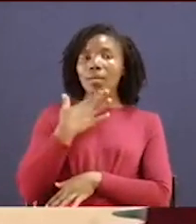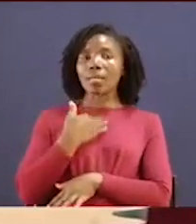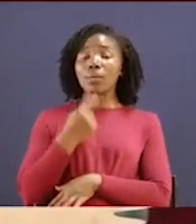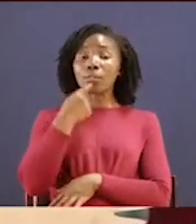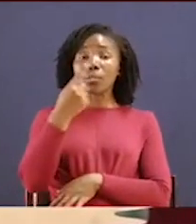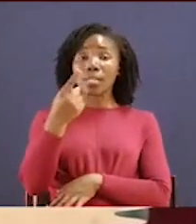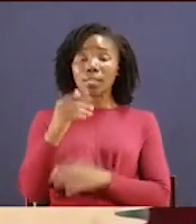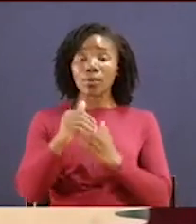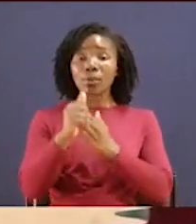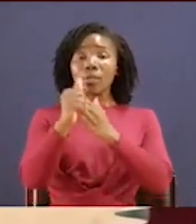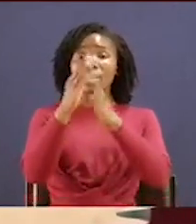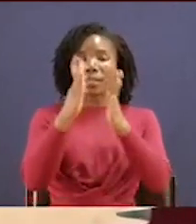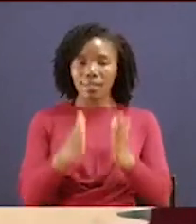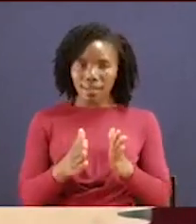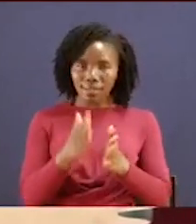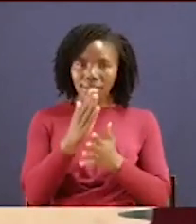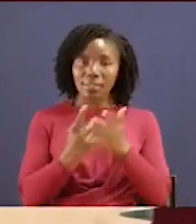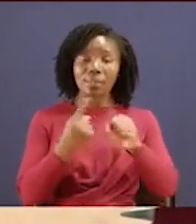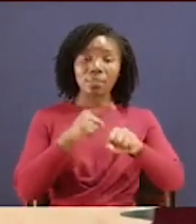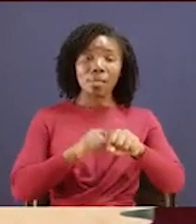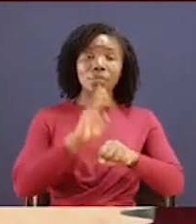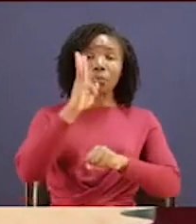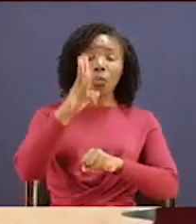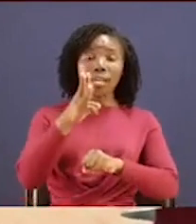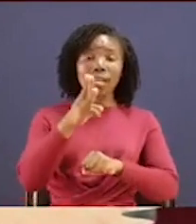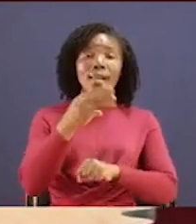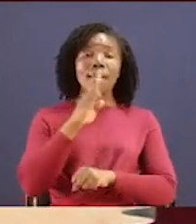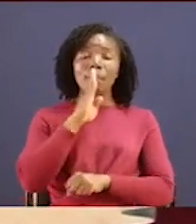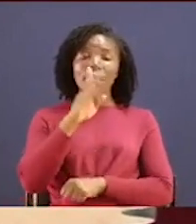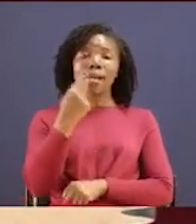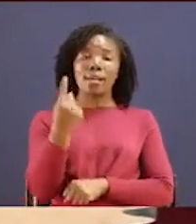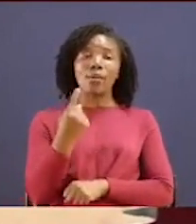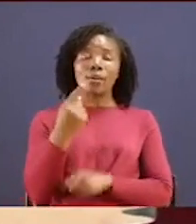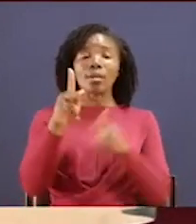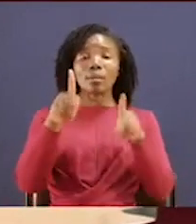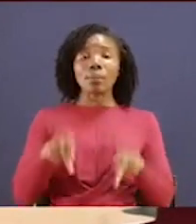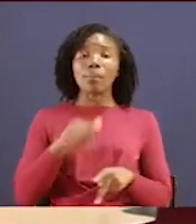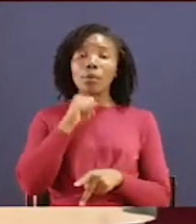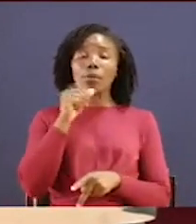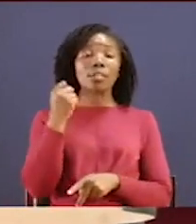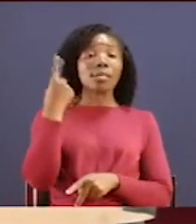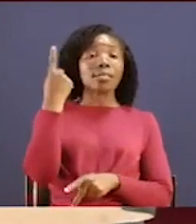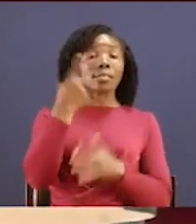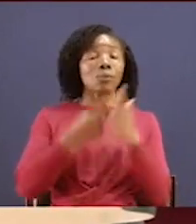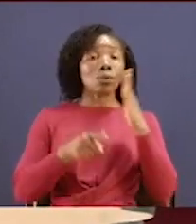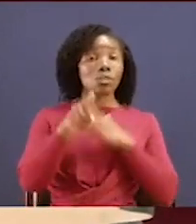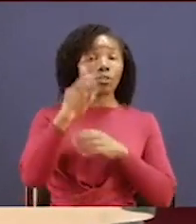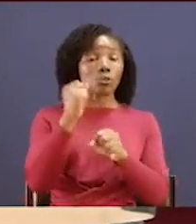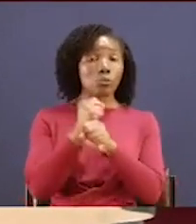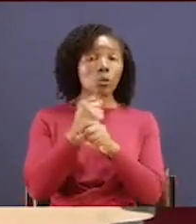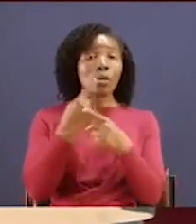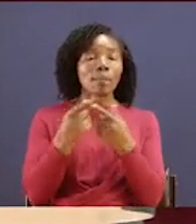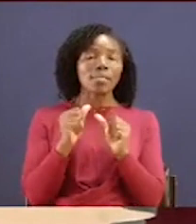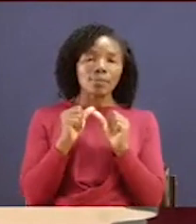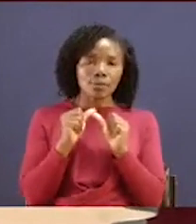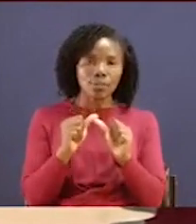be left alone. And sometimes people will not understand what you're doing, but keep doing it. Just keep doing it. Keep going